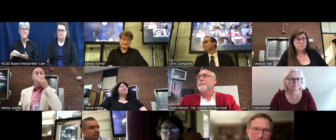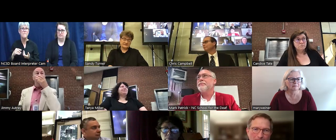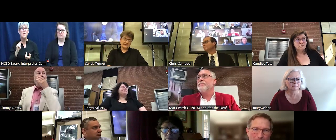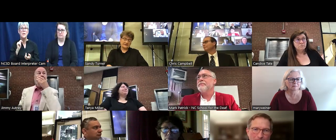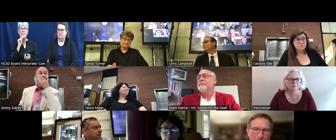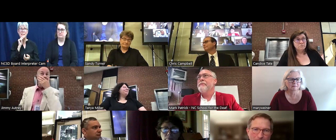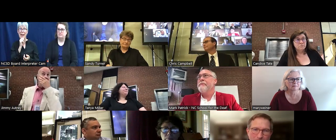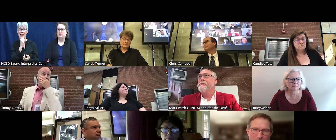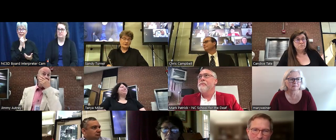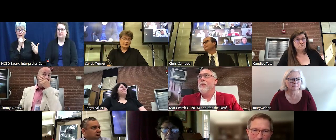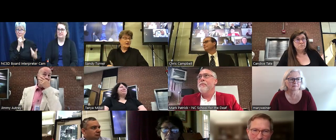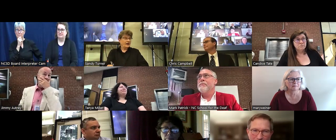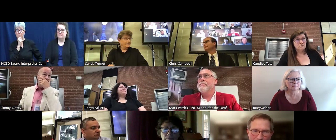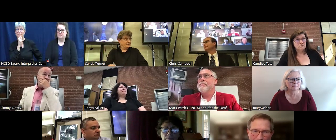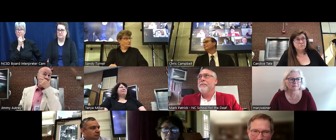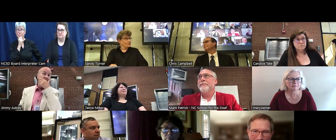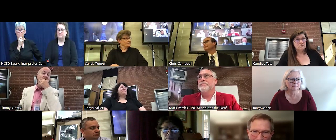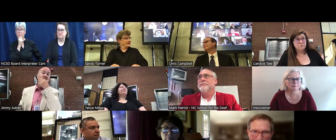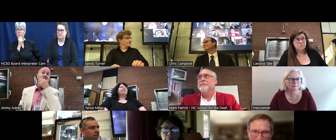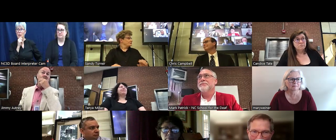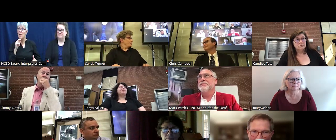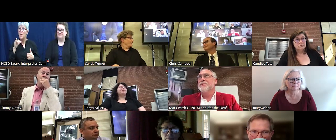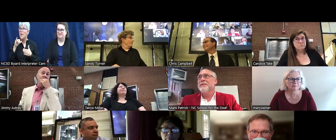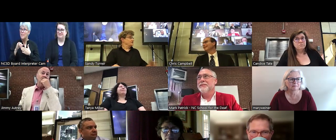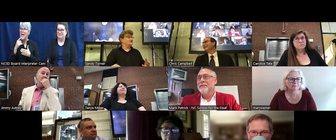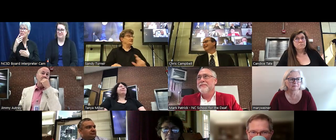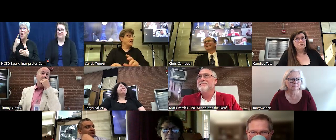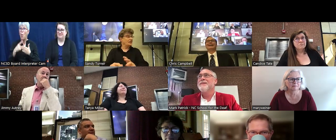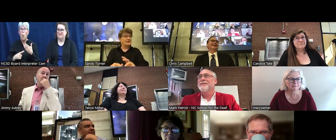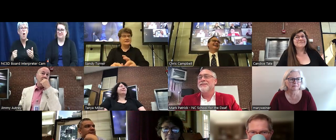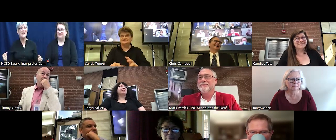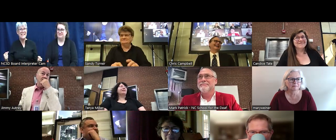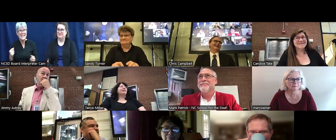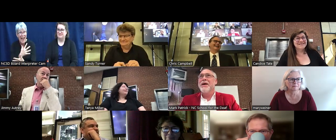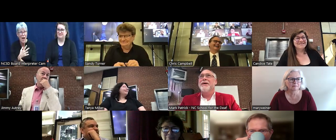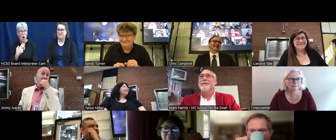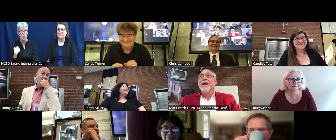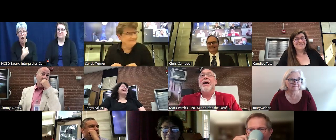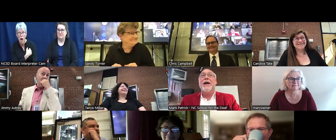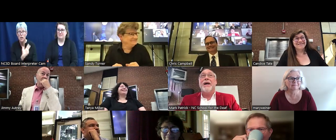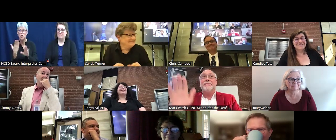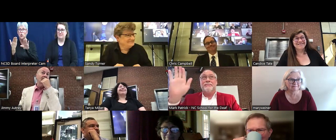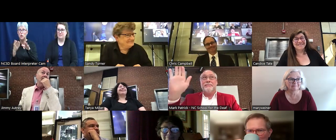This is Sandy. And that's what scares us to death.